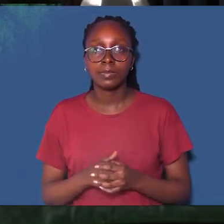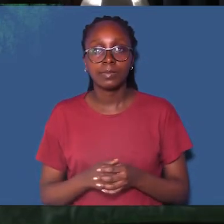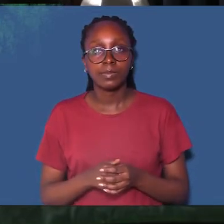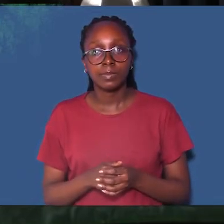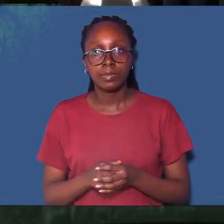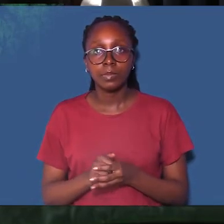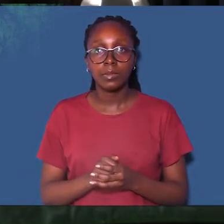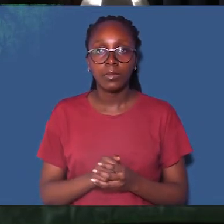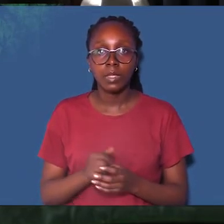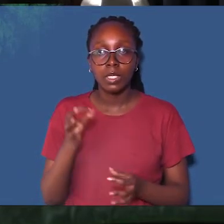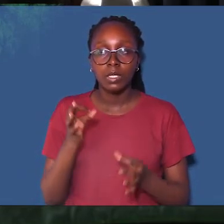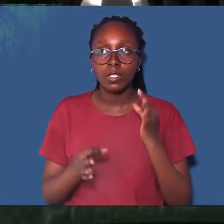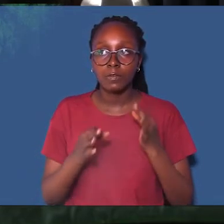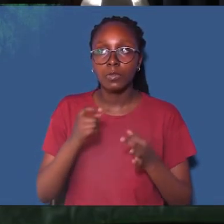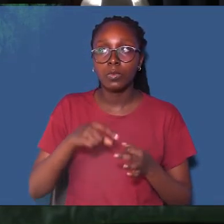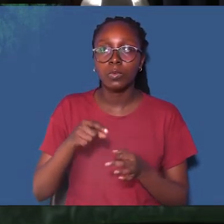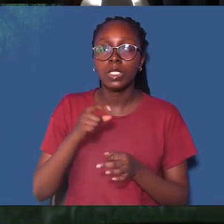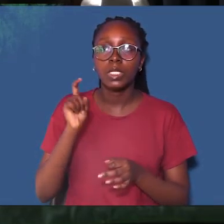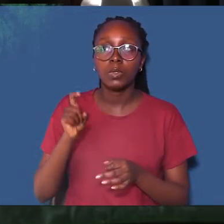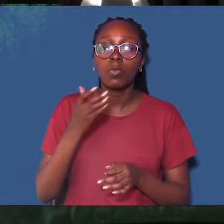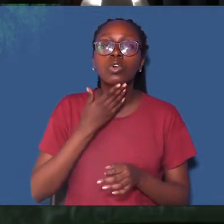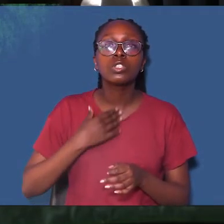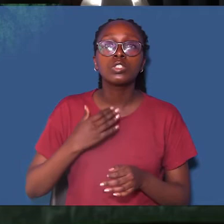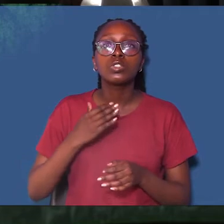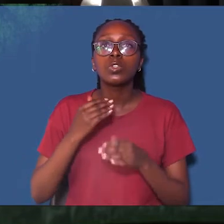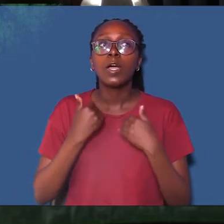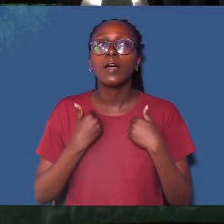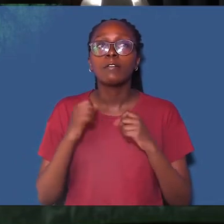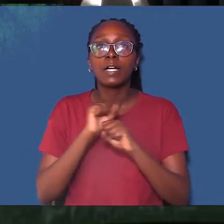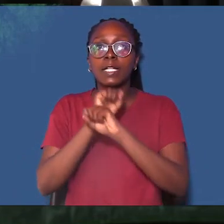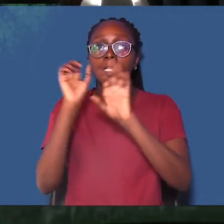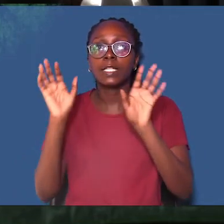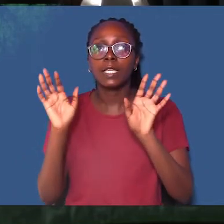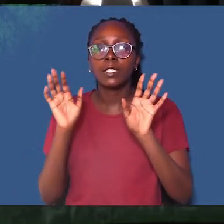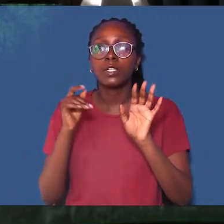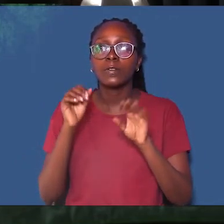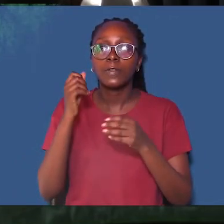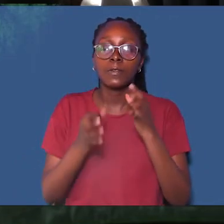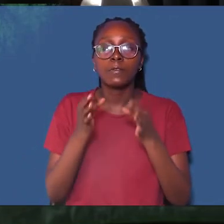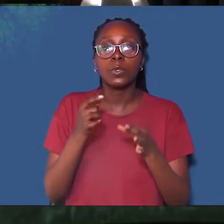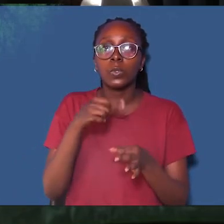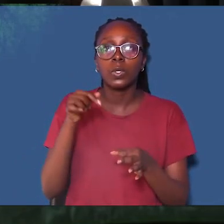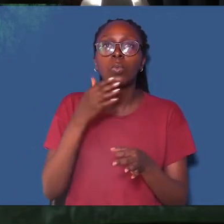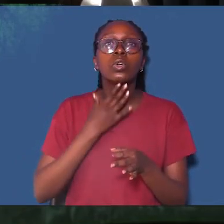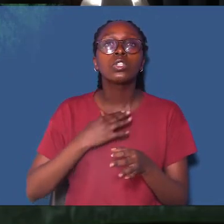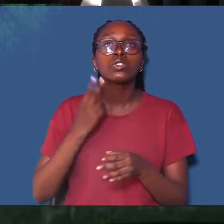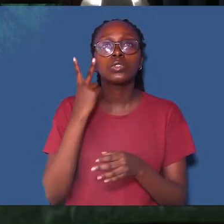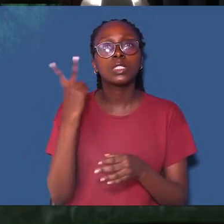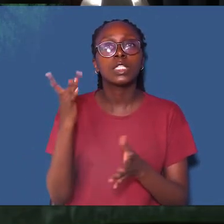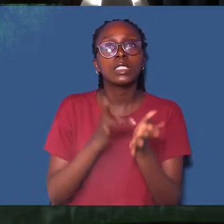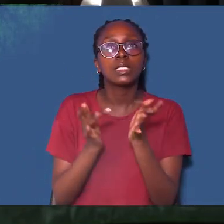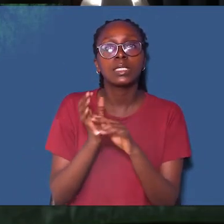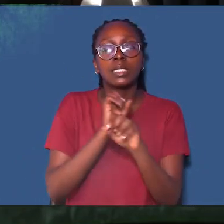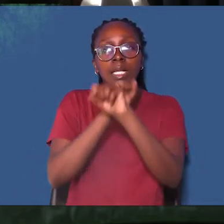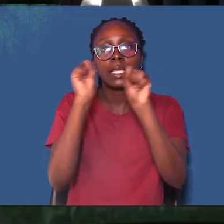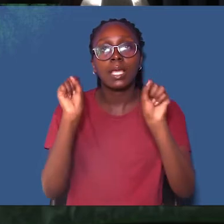we are to have a clear view of Christ. And this is why we are saying that we actually need